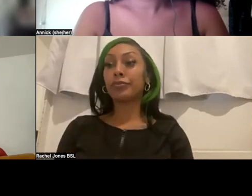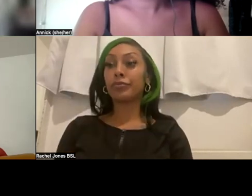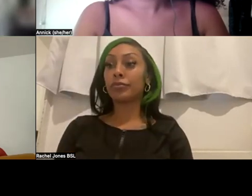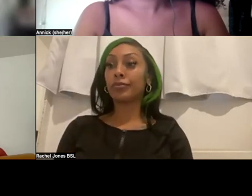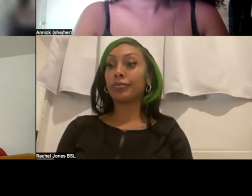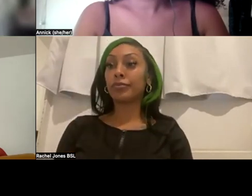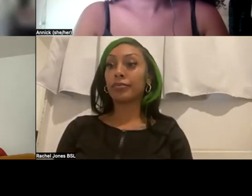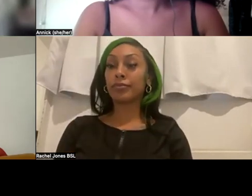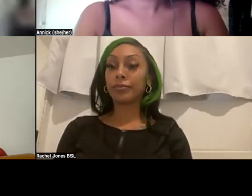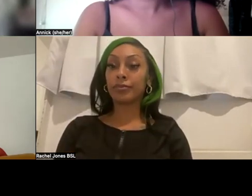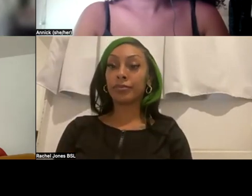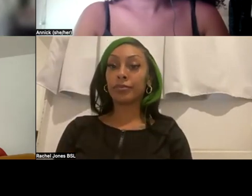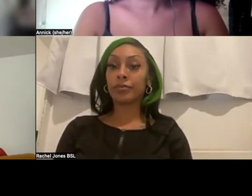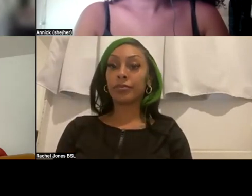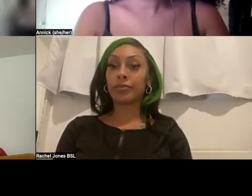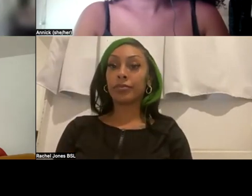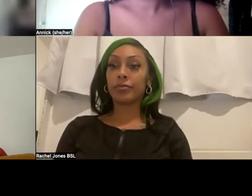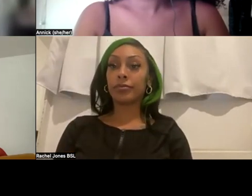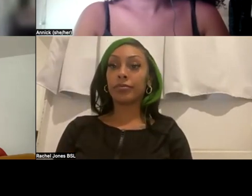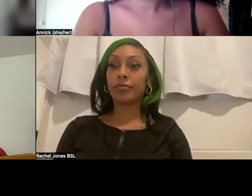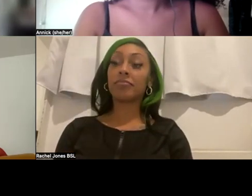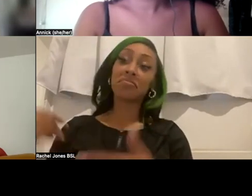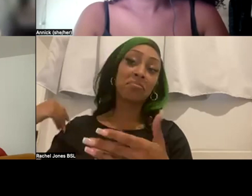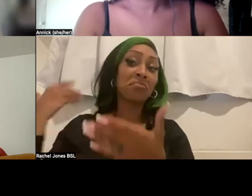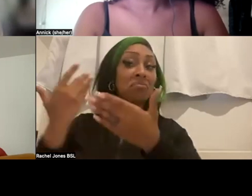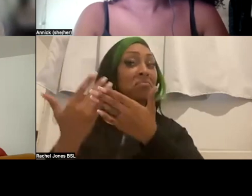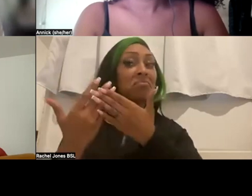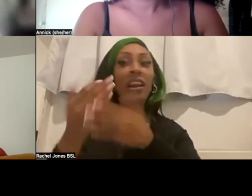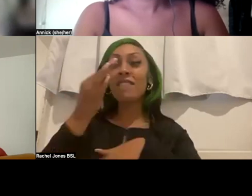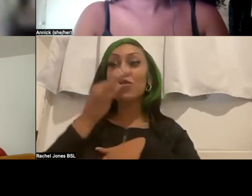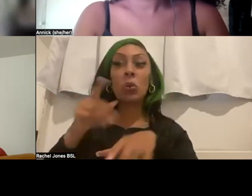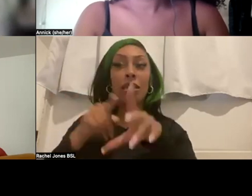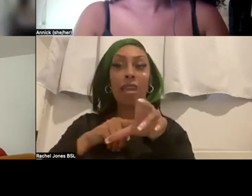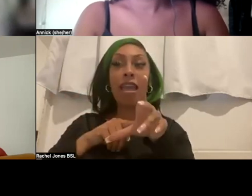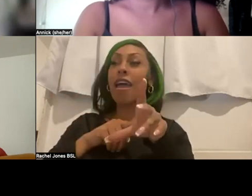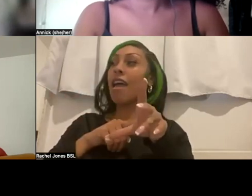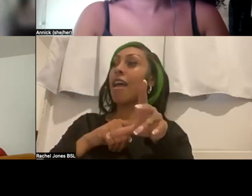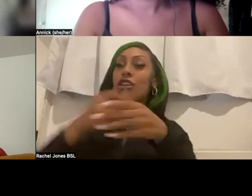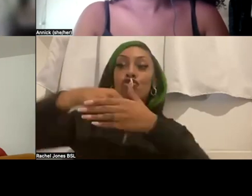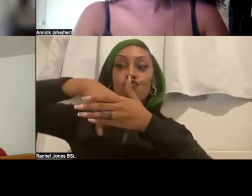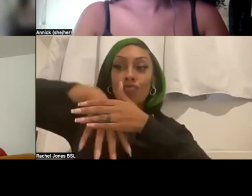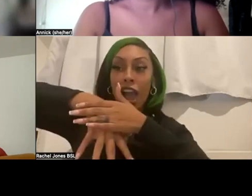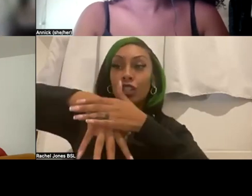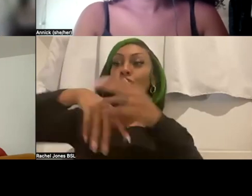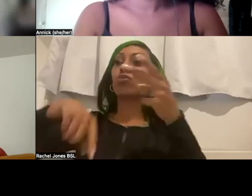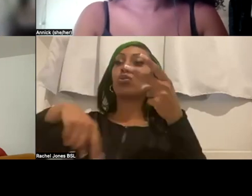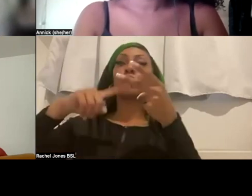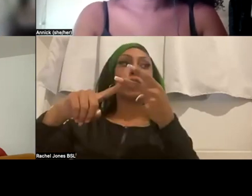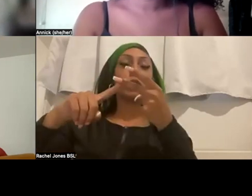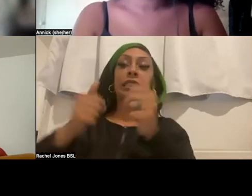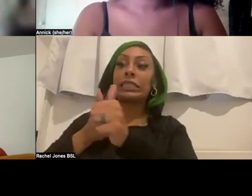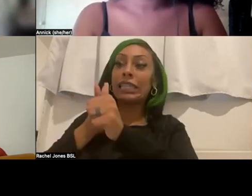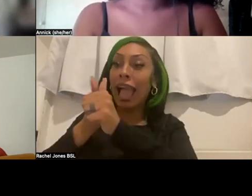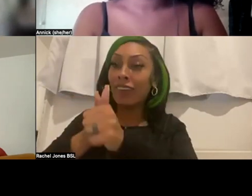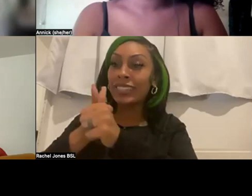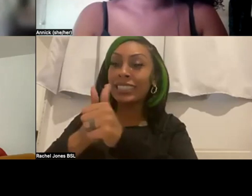from there. So over the past few years, as a result of grassroots organizing and advocacy and